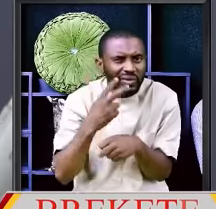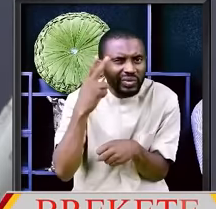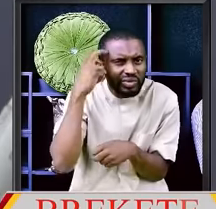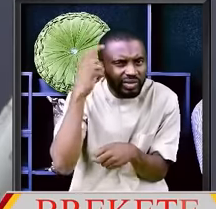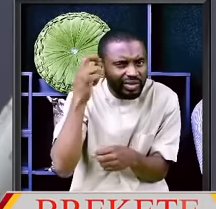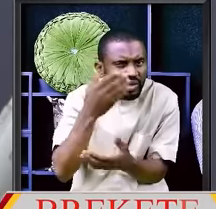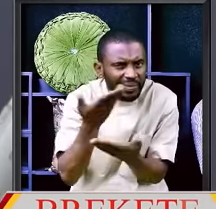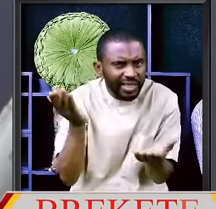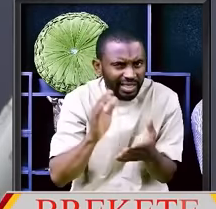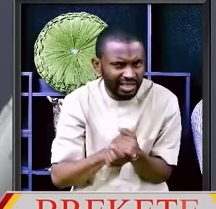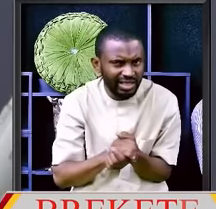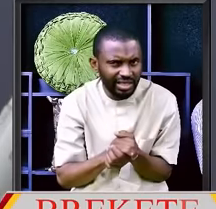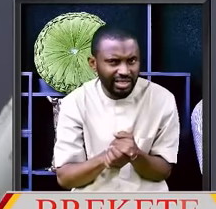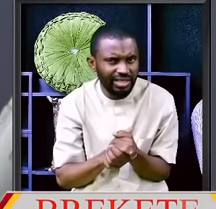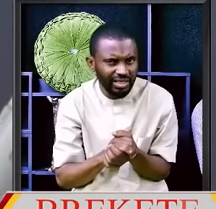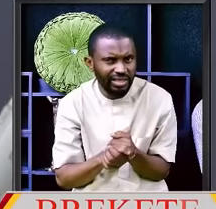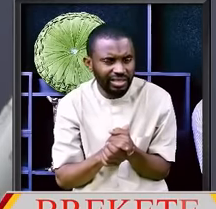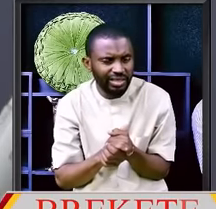things.